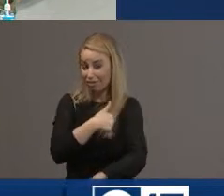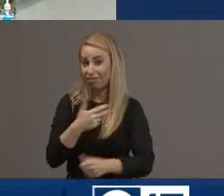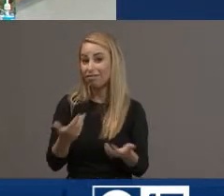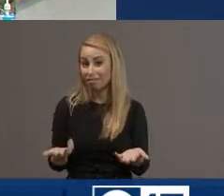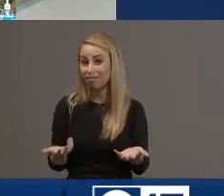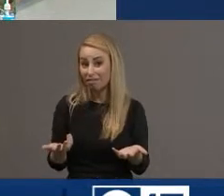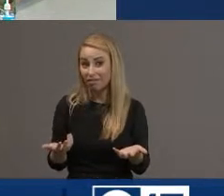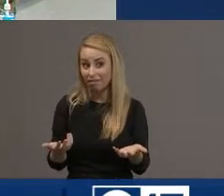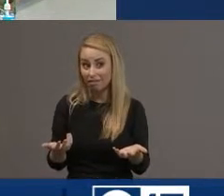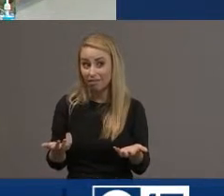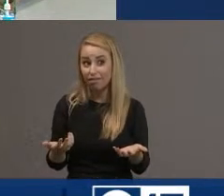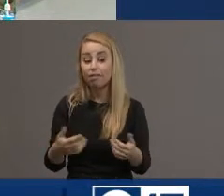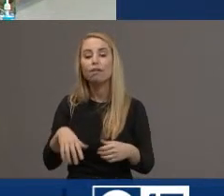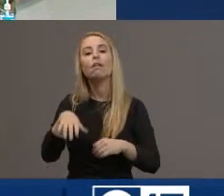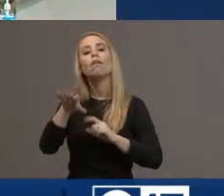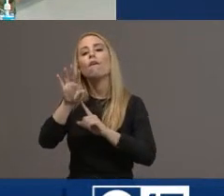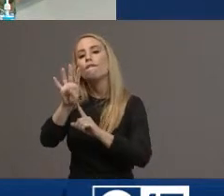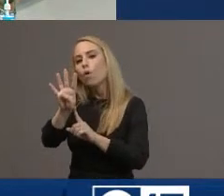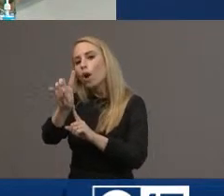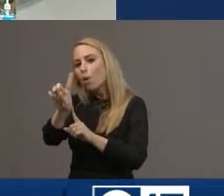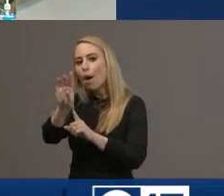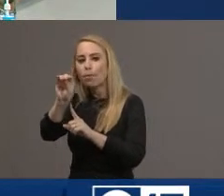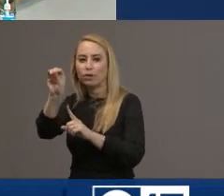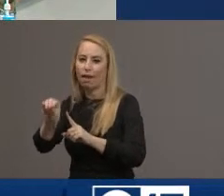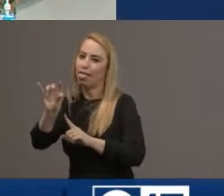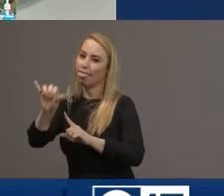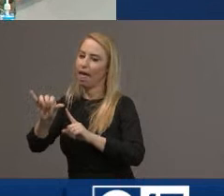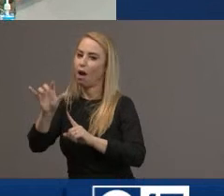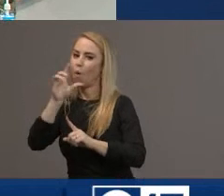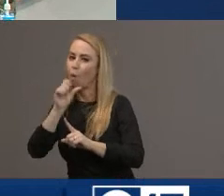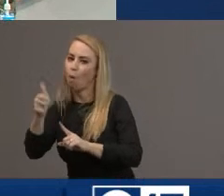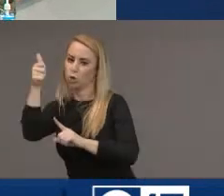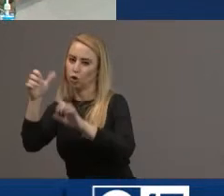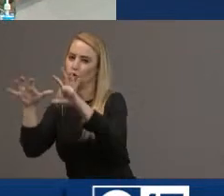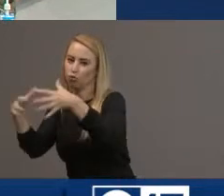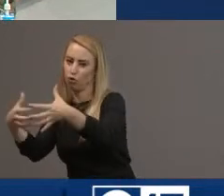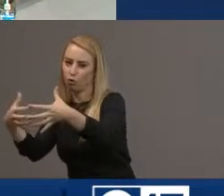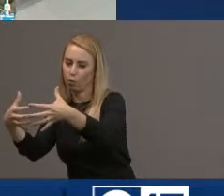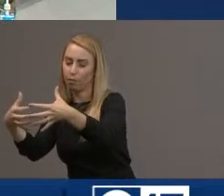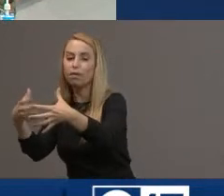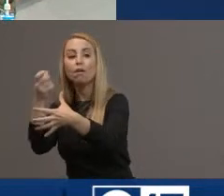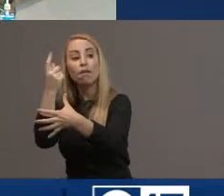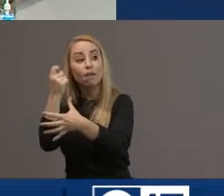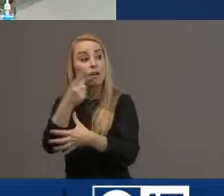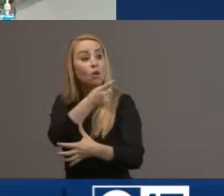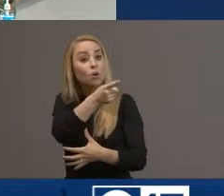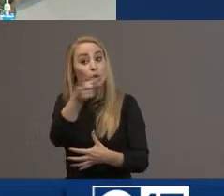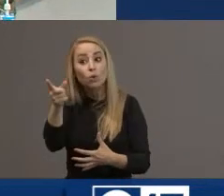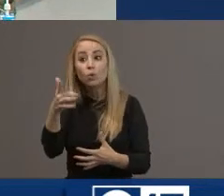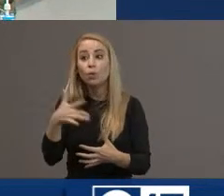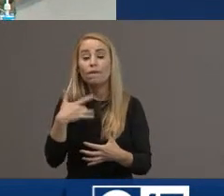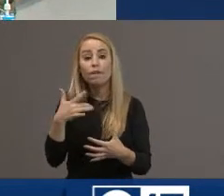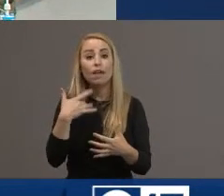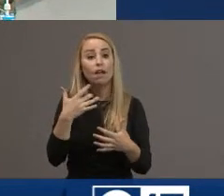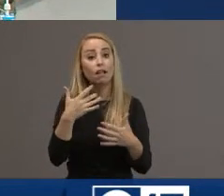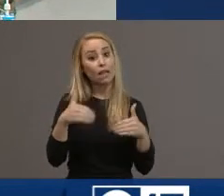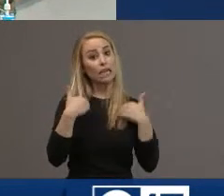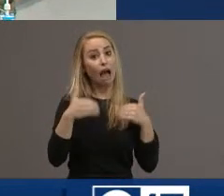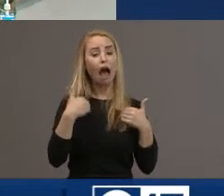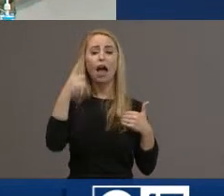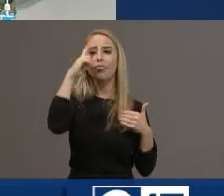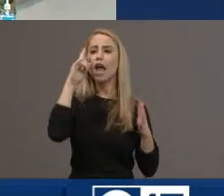41% are the most vulnerable. And I would say to our young people, even though you may not get